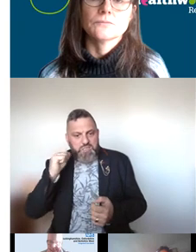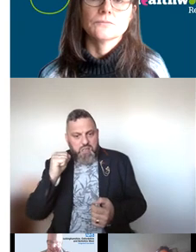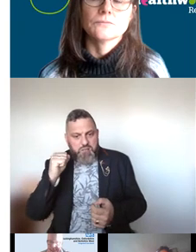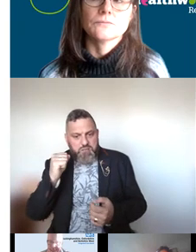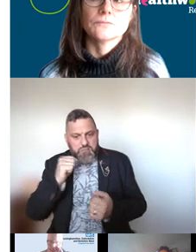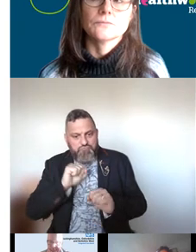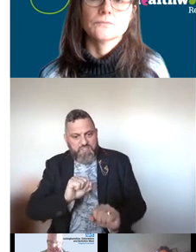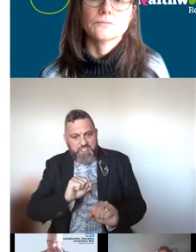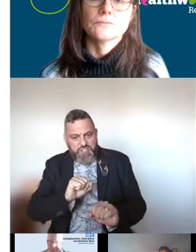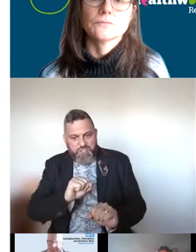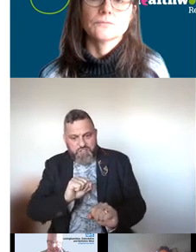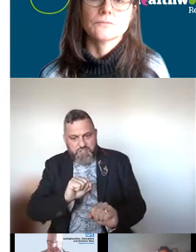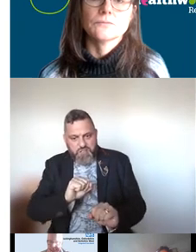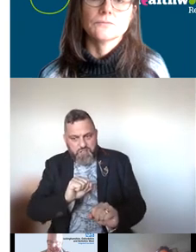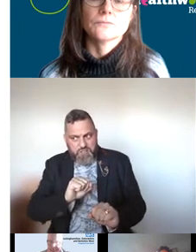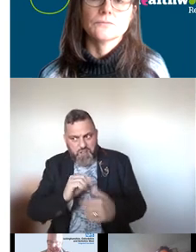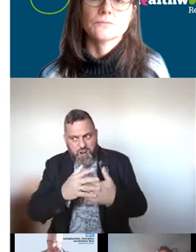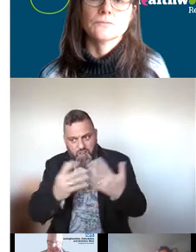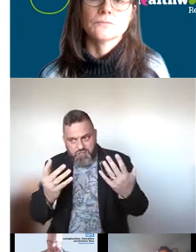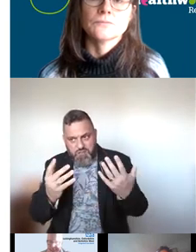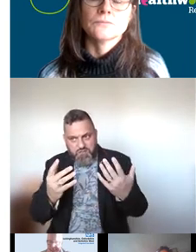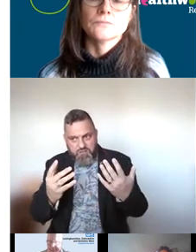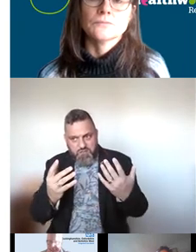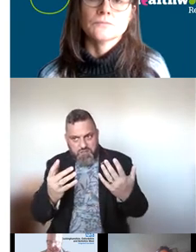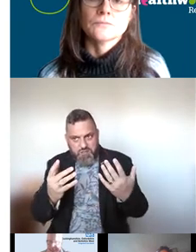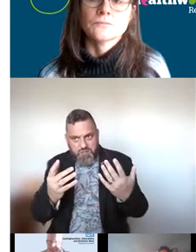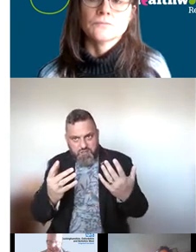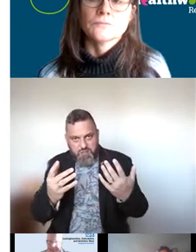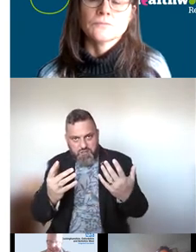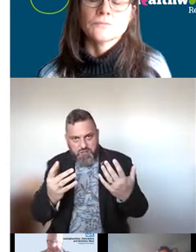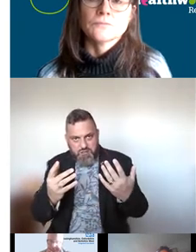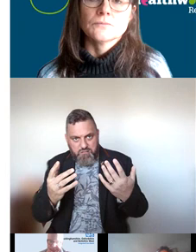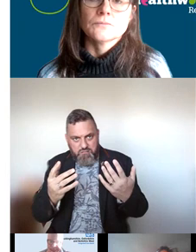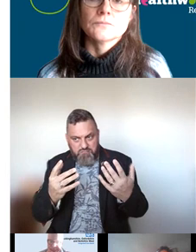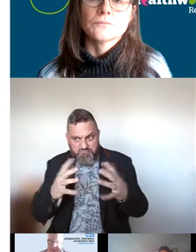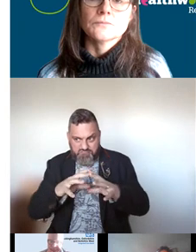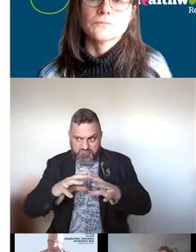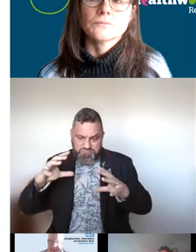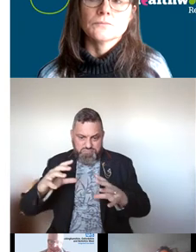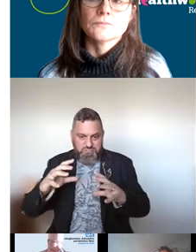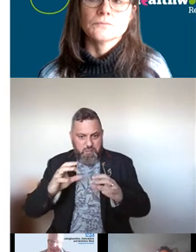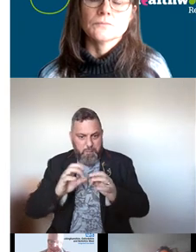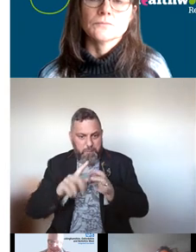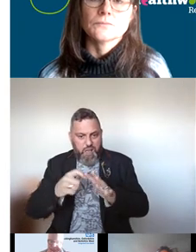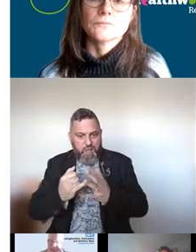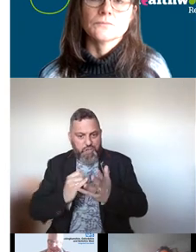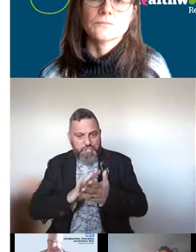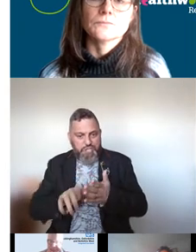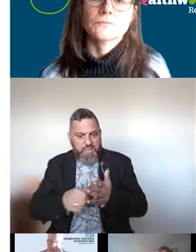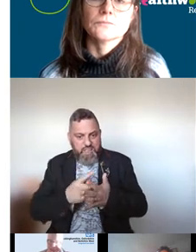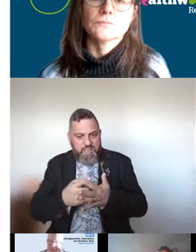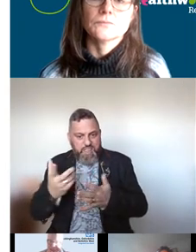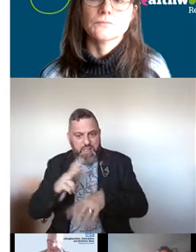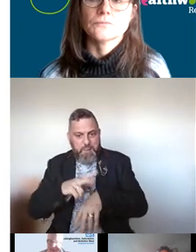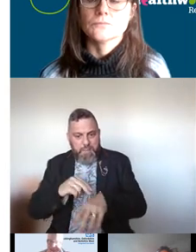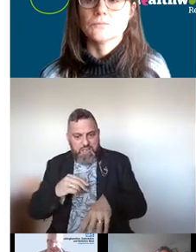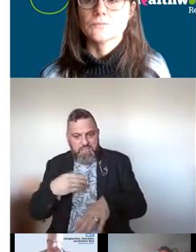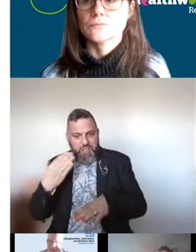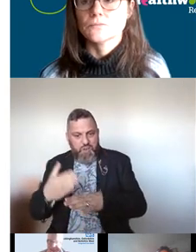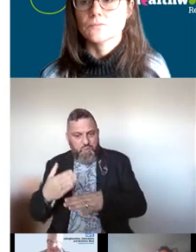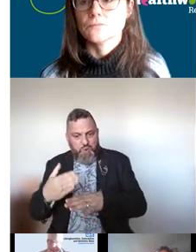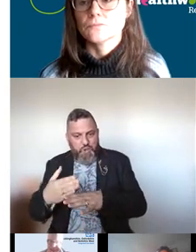are a range of issues that we work at a Berkshire footprint. Then from a policing footprint, I work right